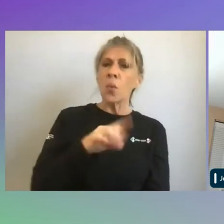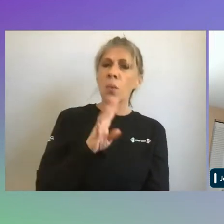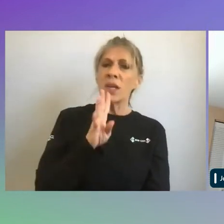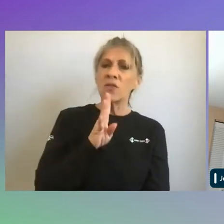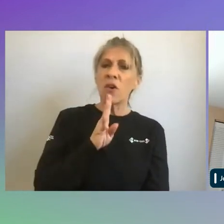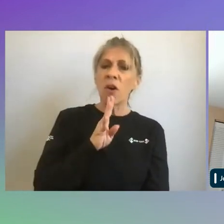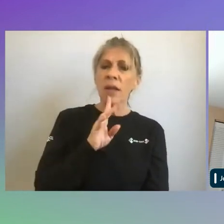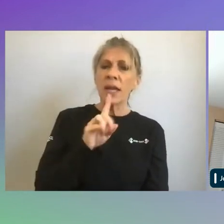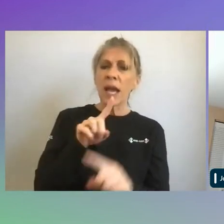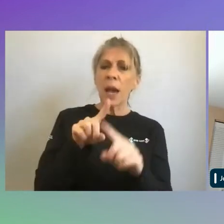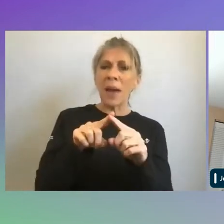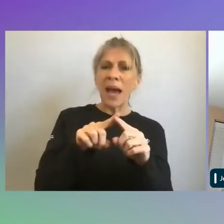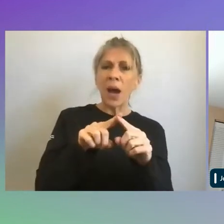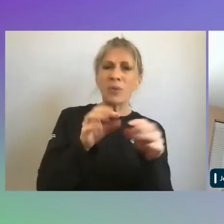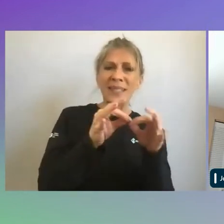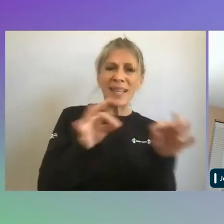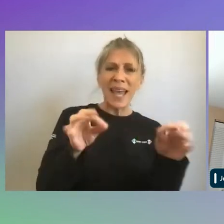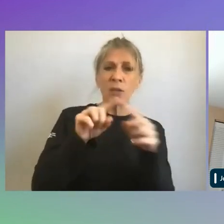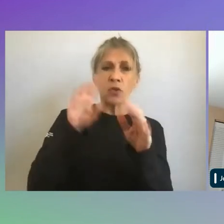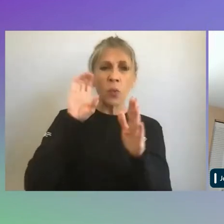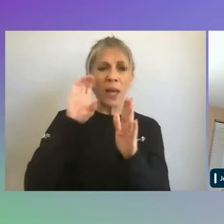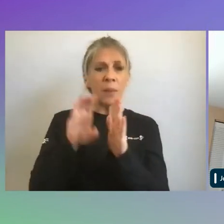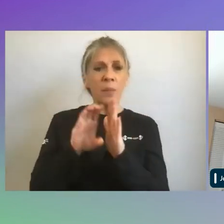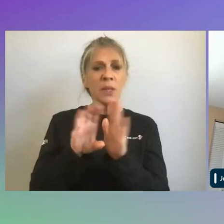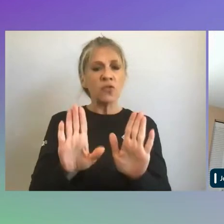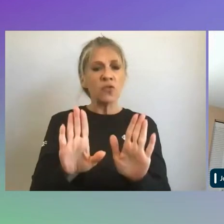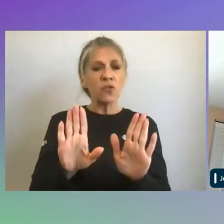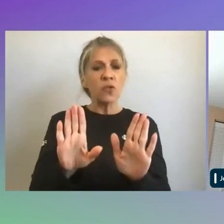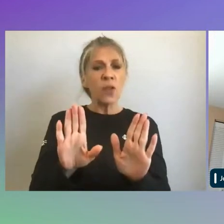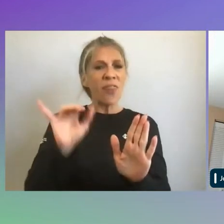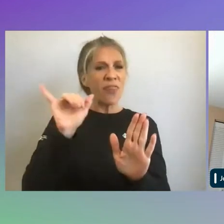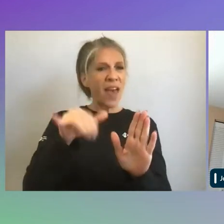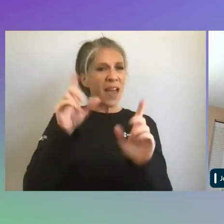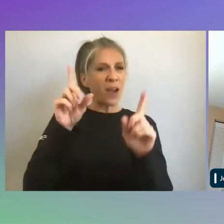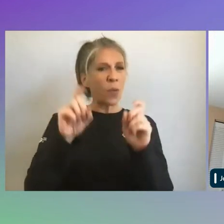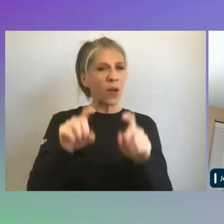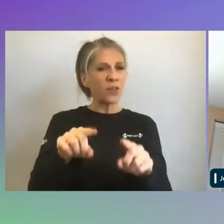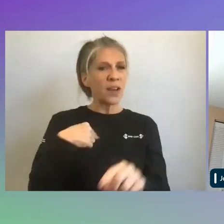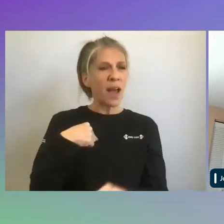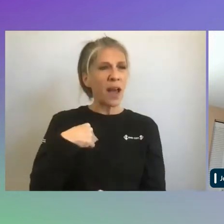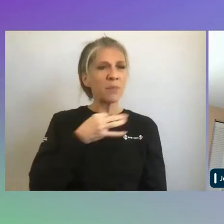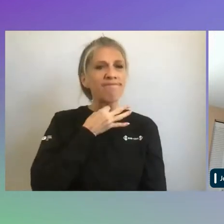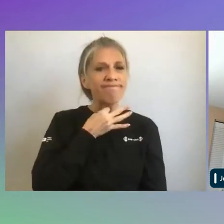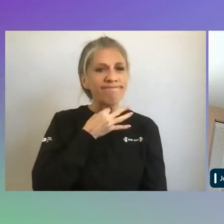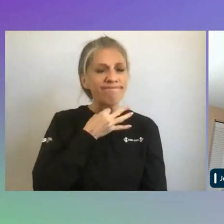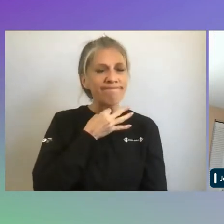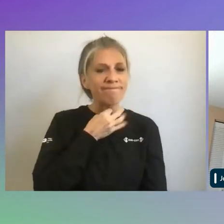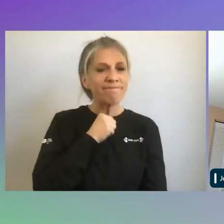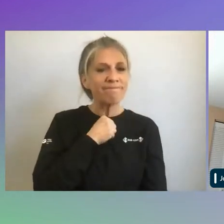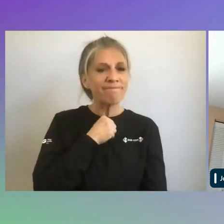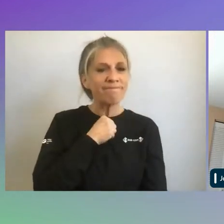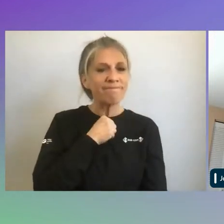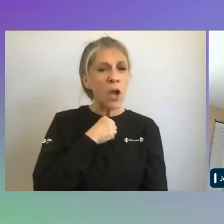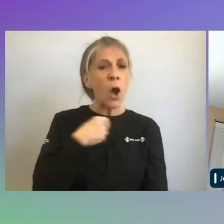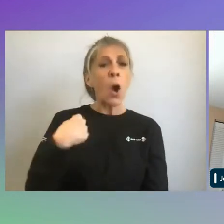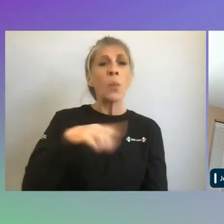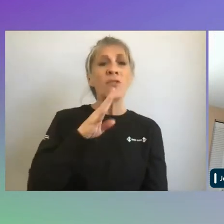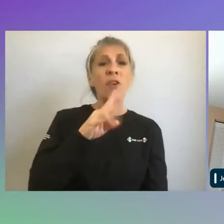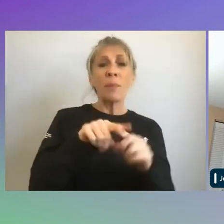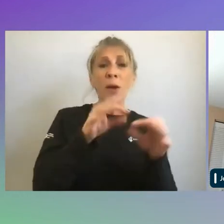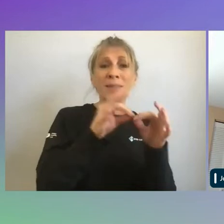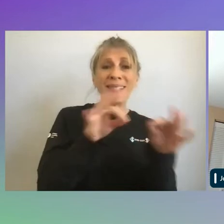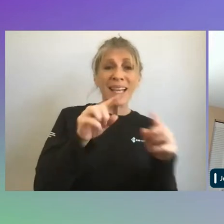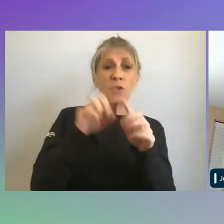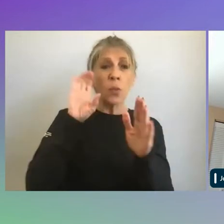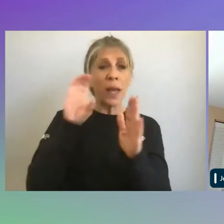about text to image or, so I'm, around that question, I'm wondering, uh, are we talking about text to image or are we just